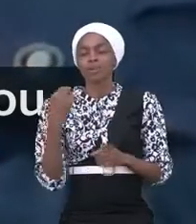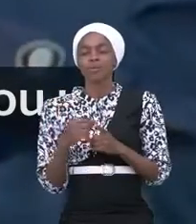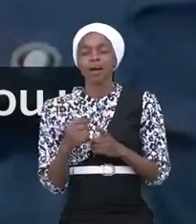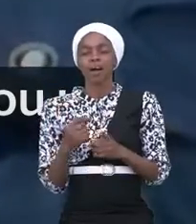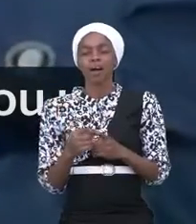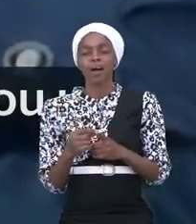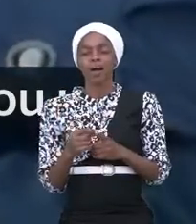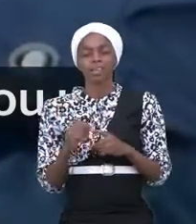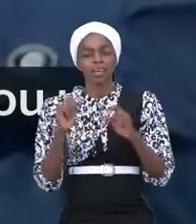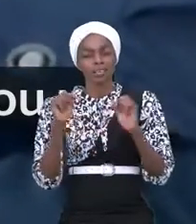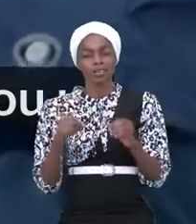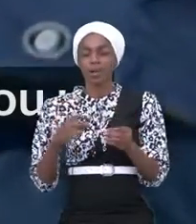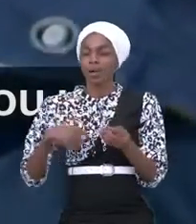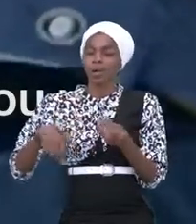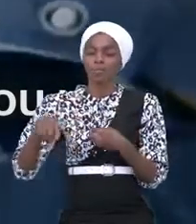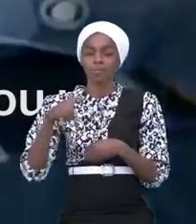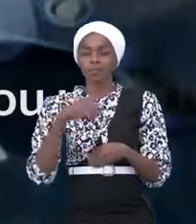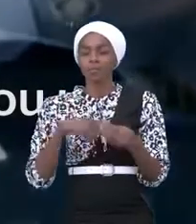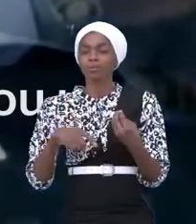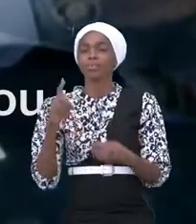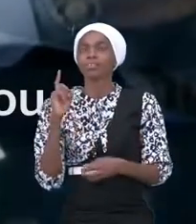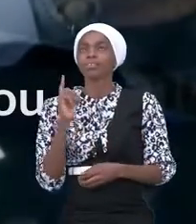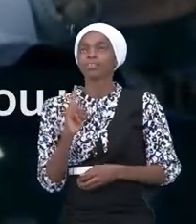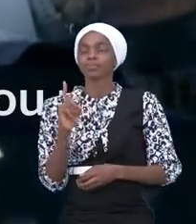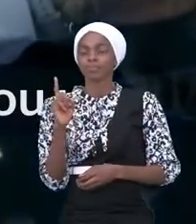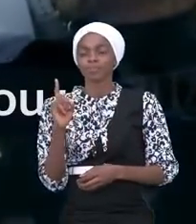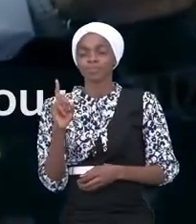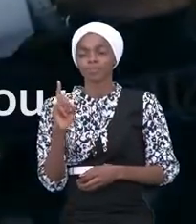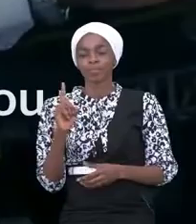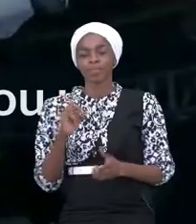yet no word sums you up.